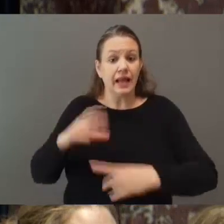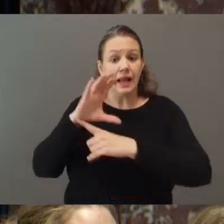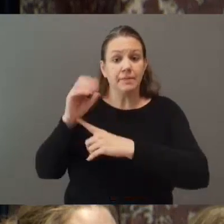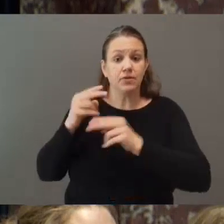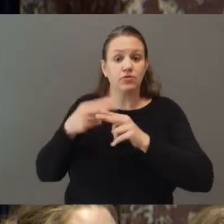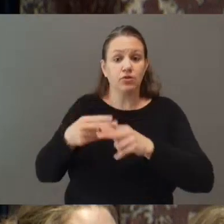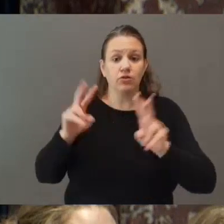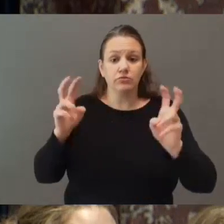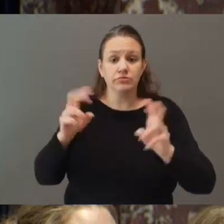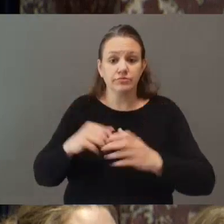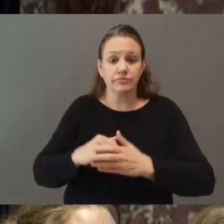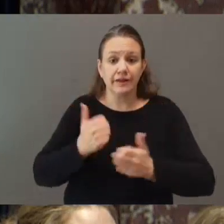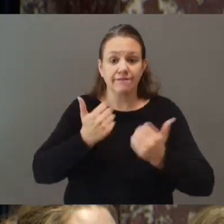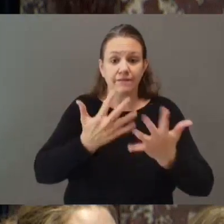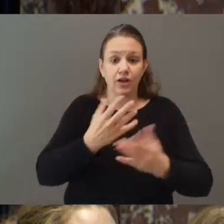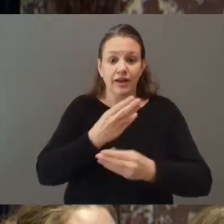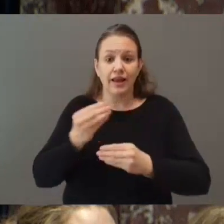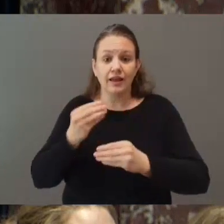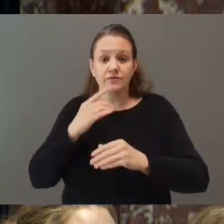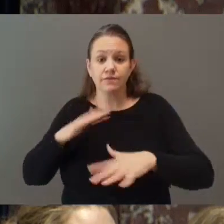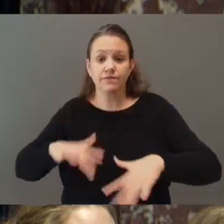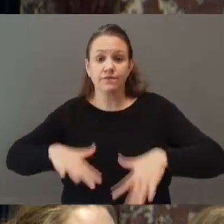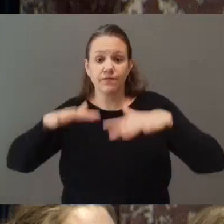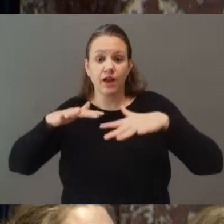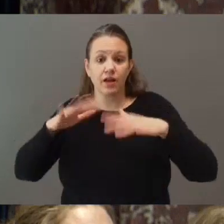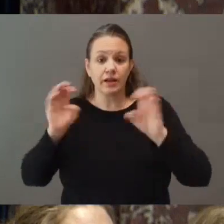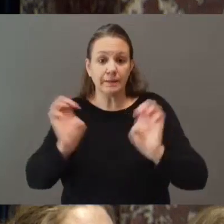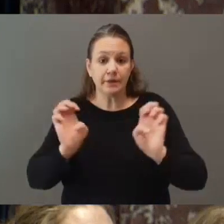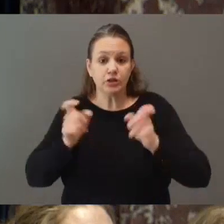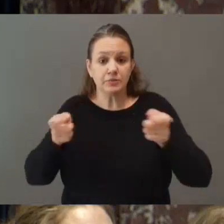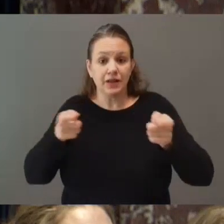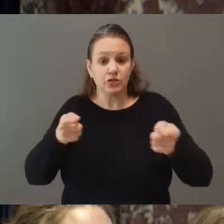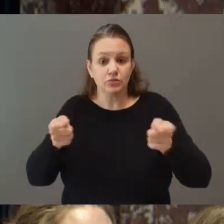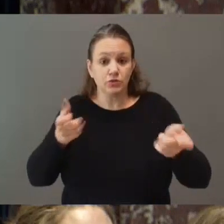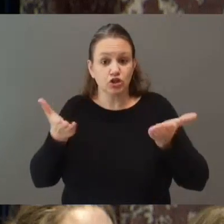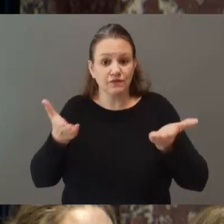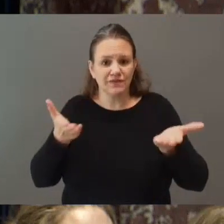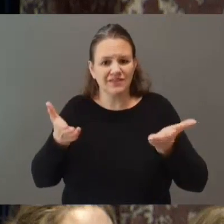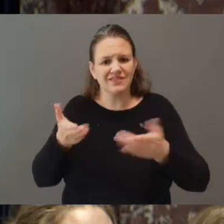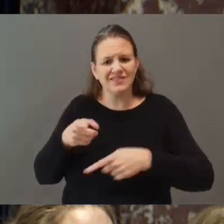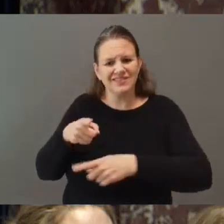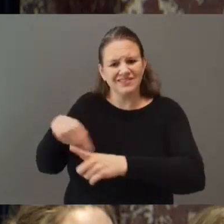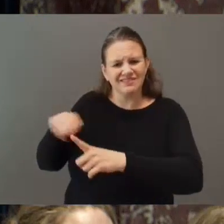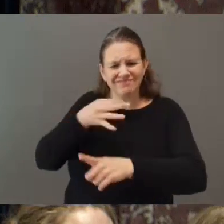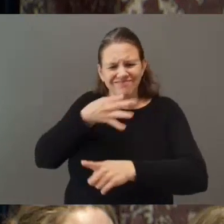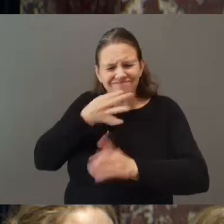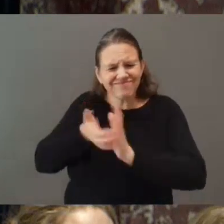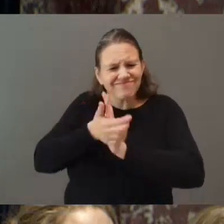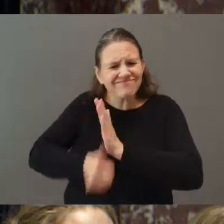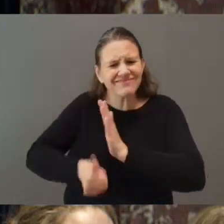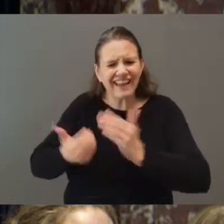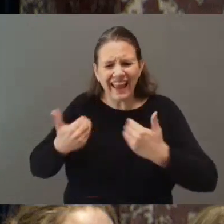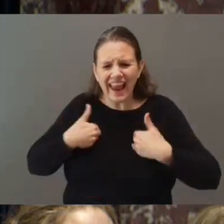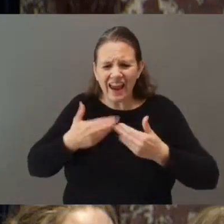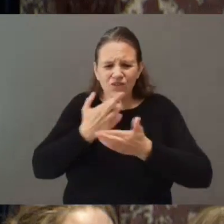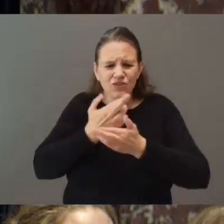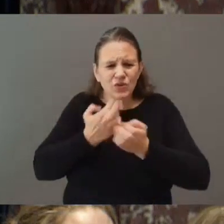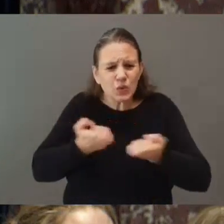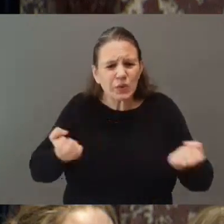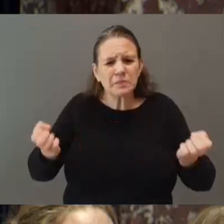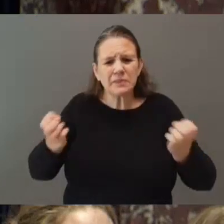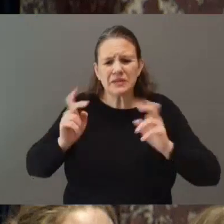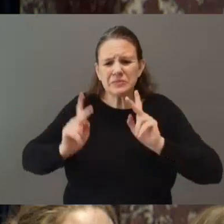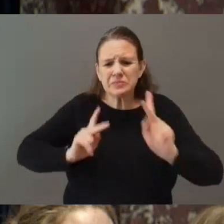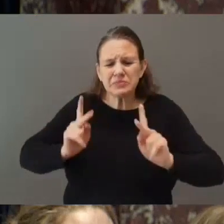cutting-edge equipment, cutting-edge water delivery systems to be able to attack fires that are not being deployed, that, quite frankly, is